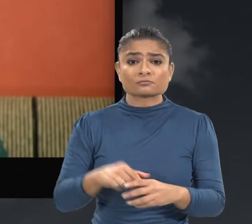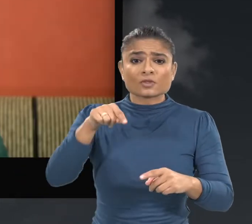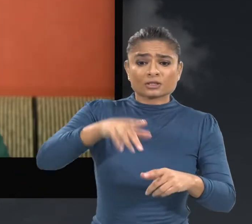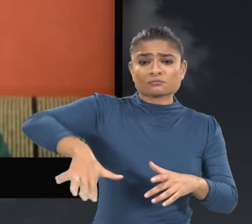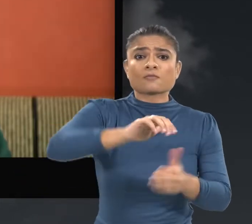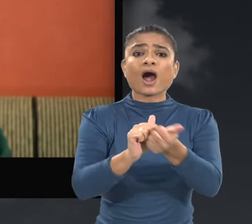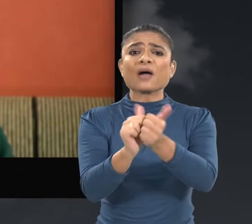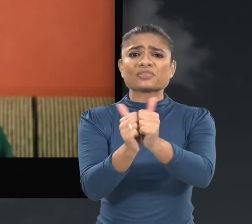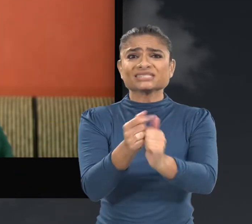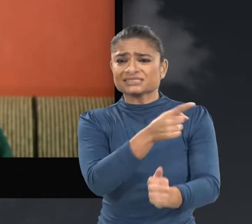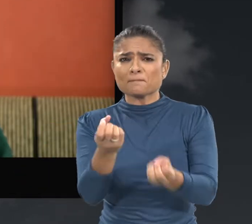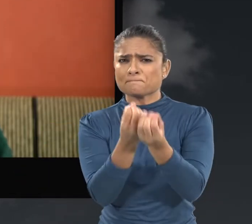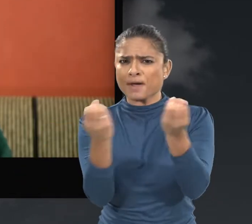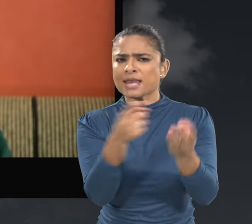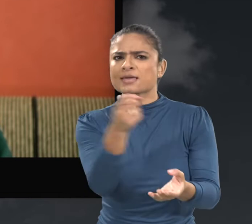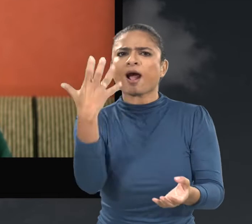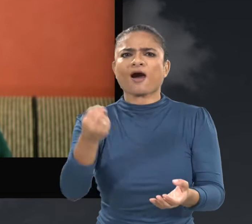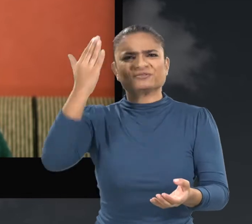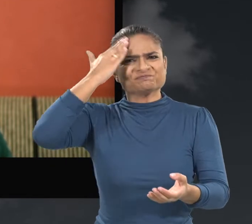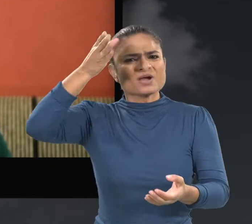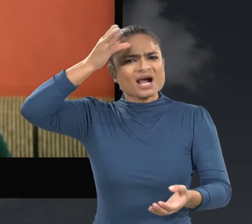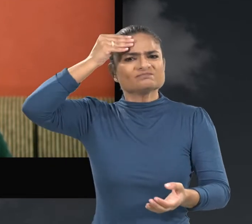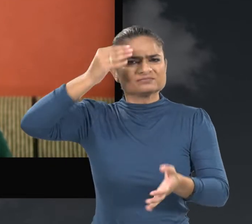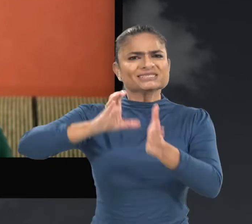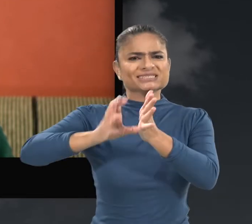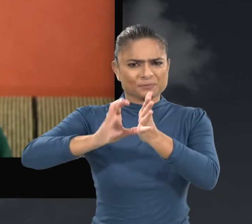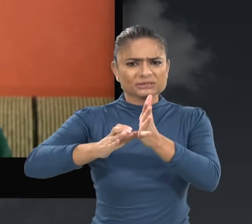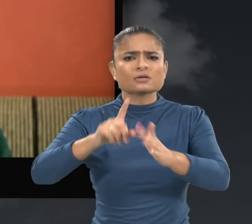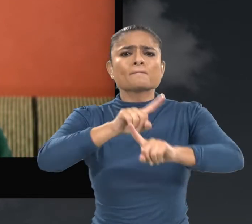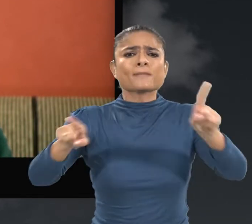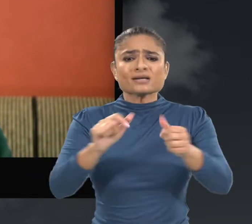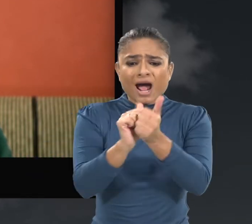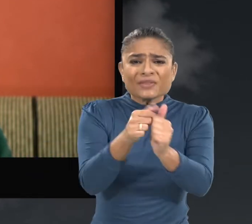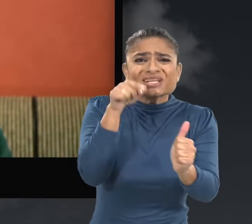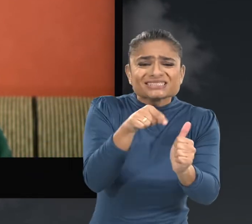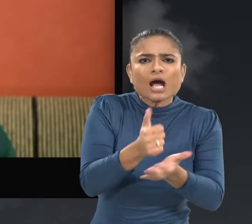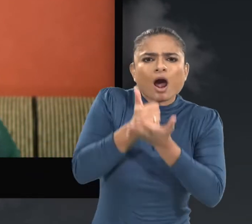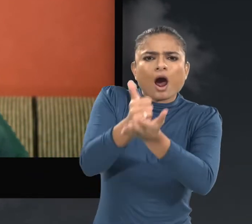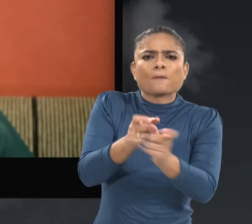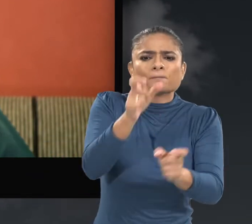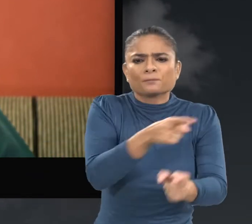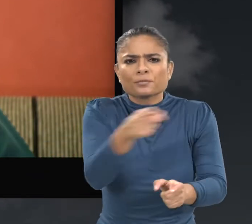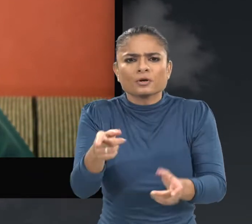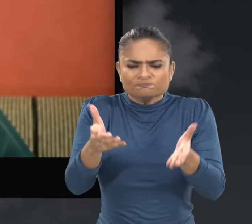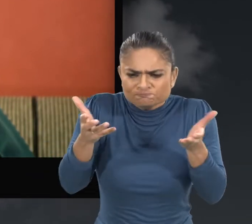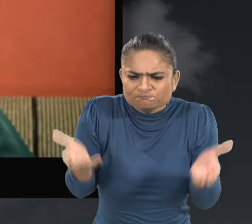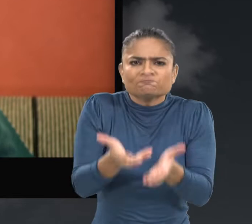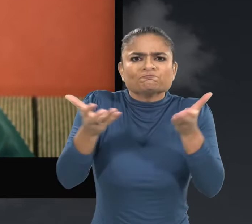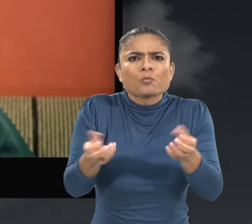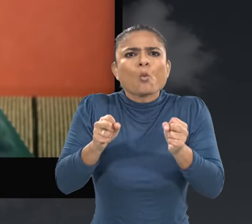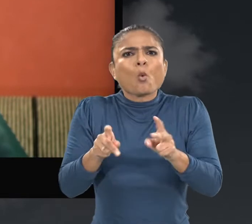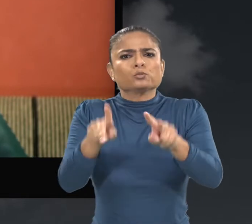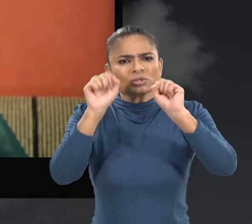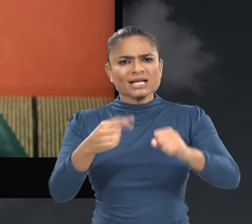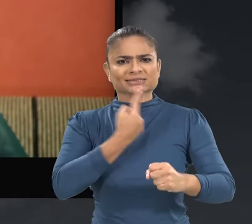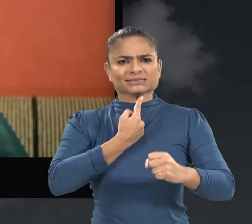The athletes with intellectual disabilities are the athletes that, if given the opportunity